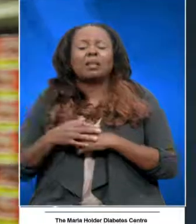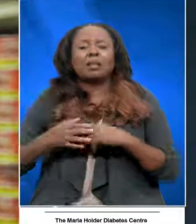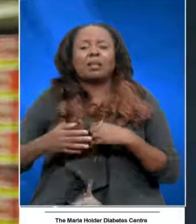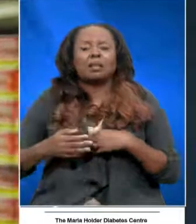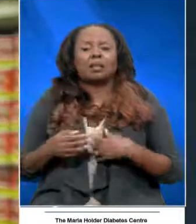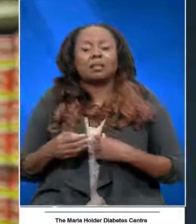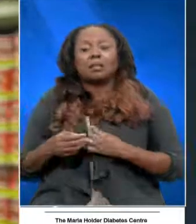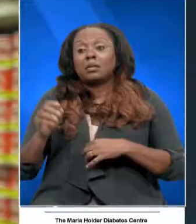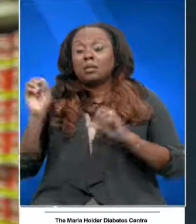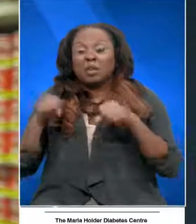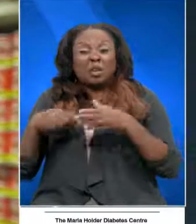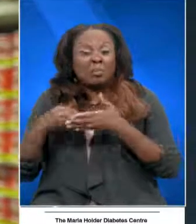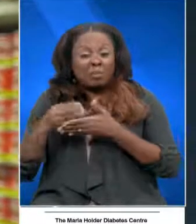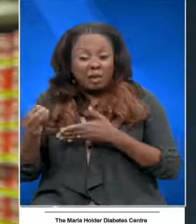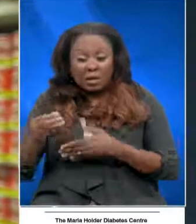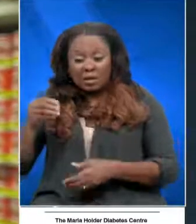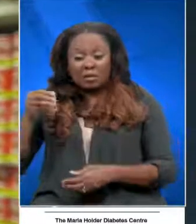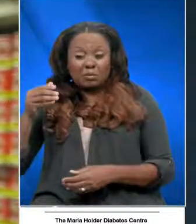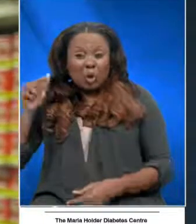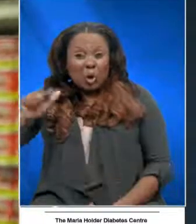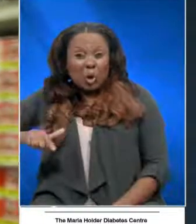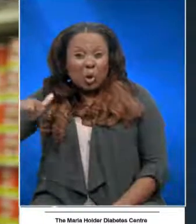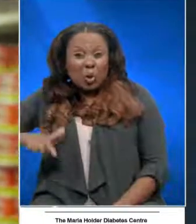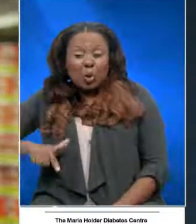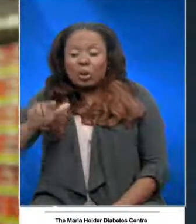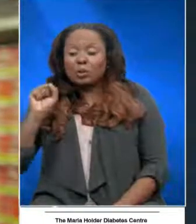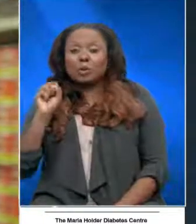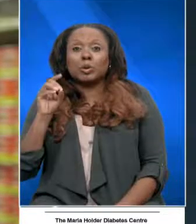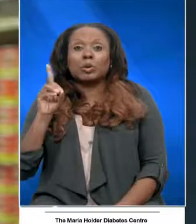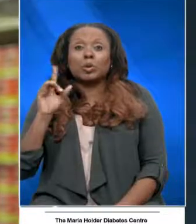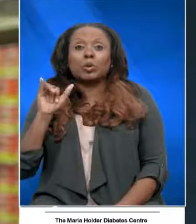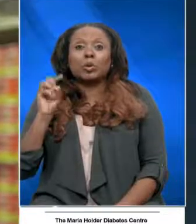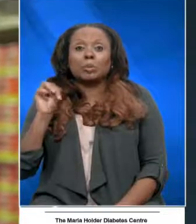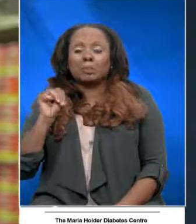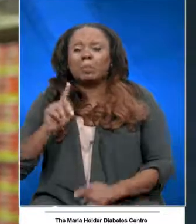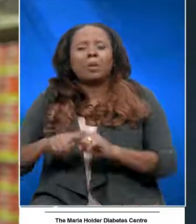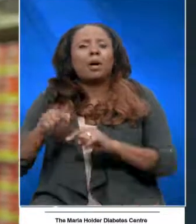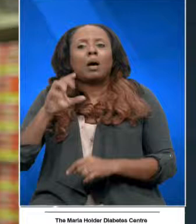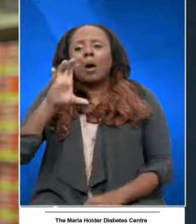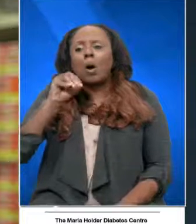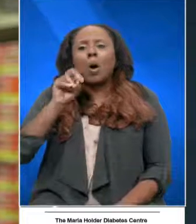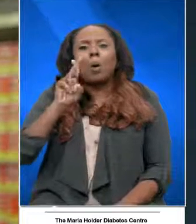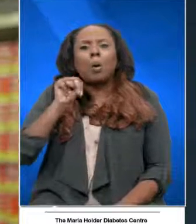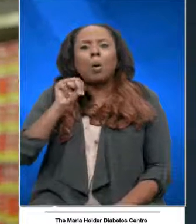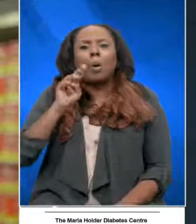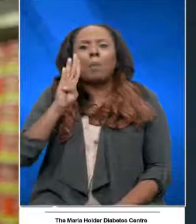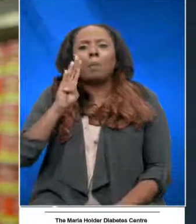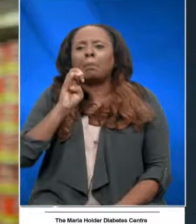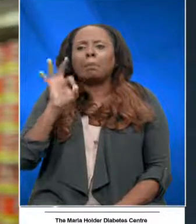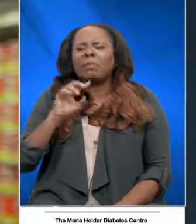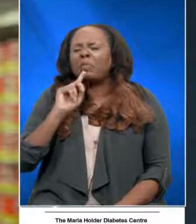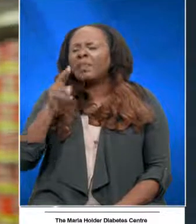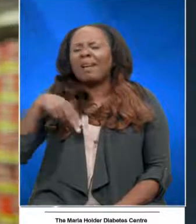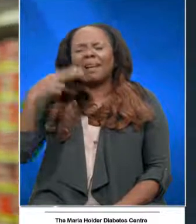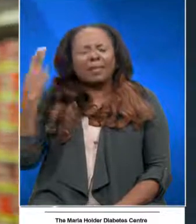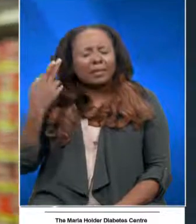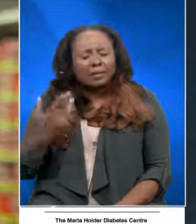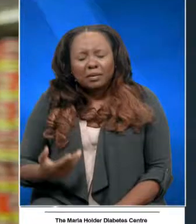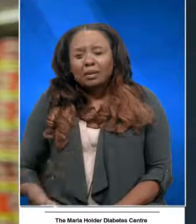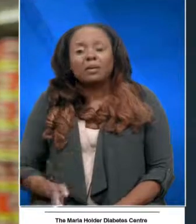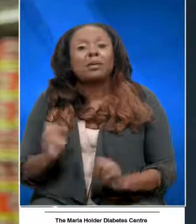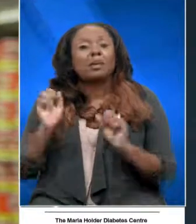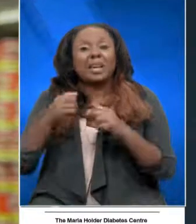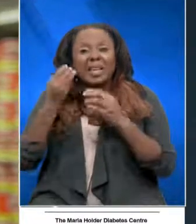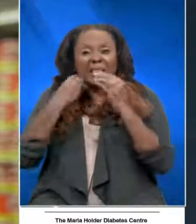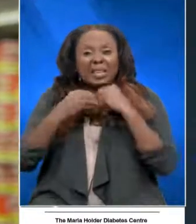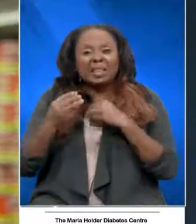make an effort to lower your sodium, but regardless, corned beef is a high sodium food that you need to be mindful of. Nothing is wrong with having it on